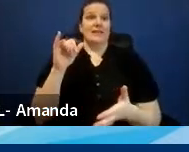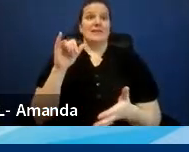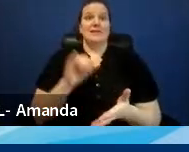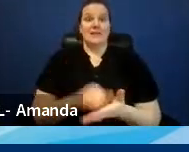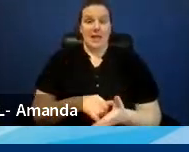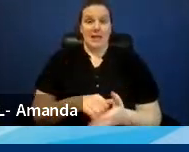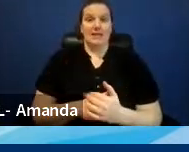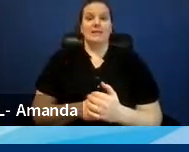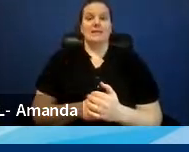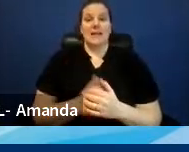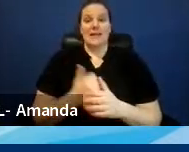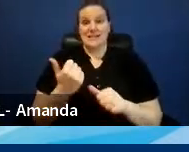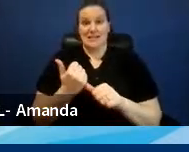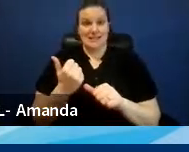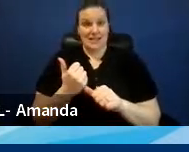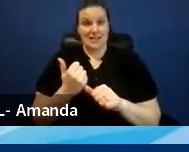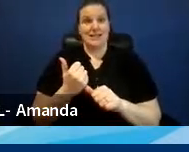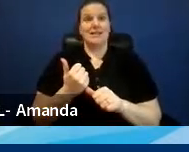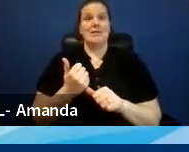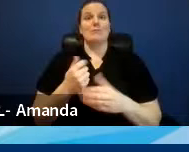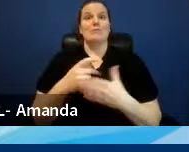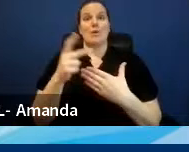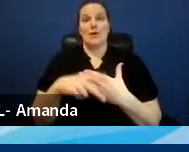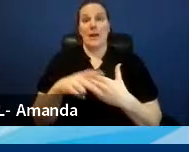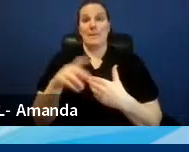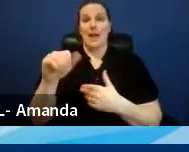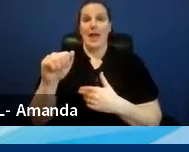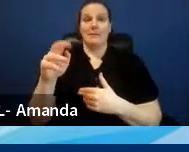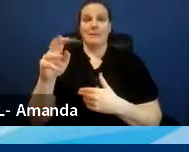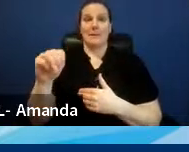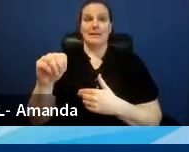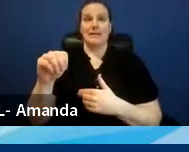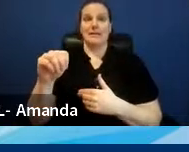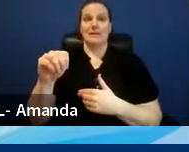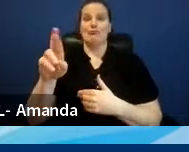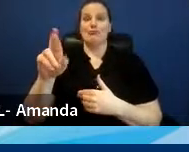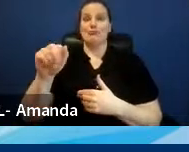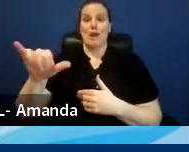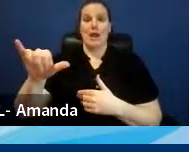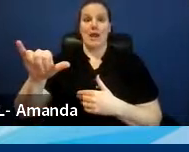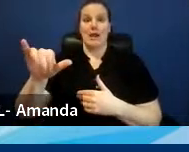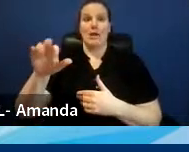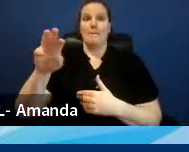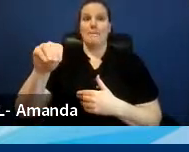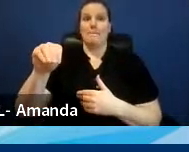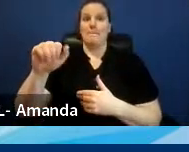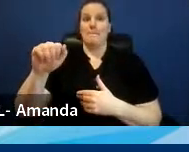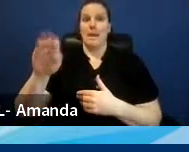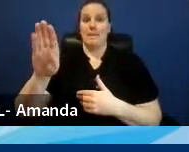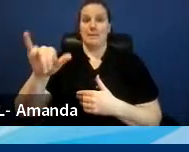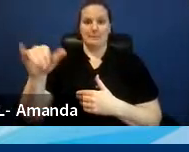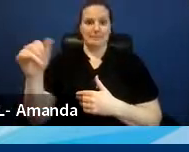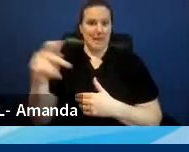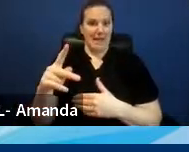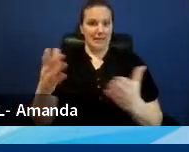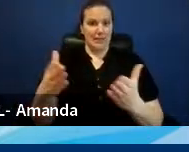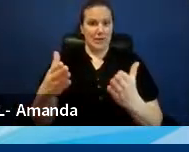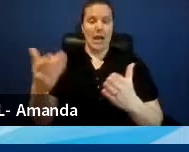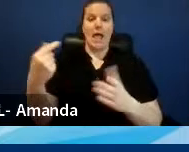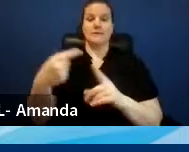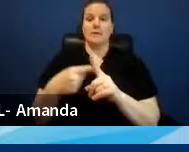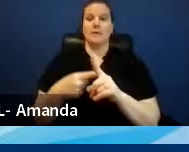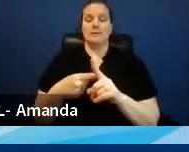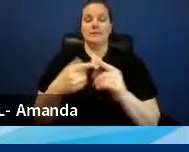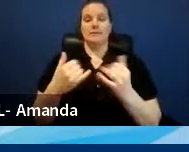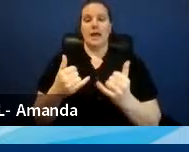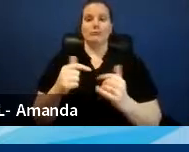our Assistant Program Administrator, Ray Mabey, is back with us again. Was here to share updates last month, and I'll just turn